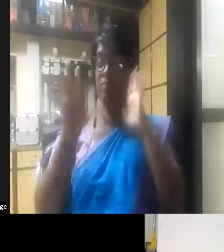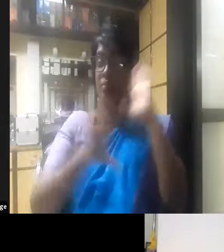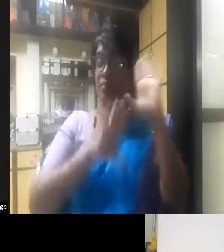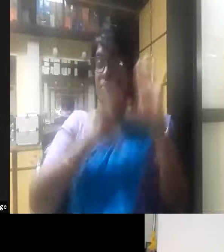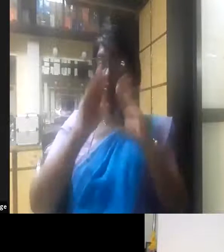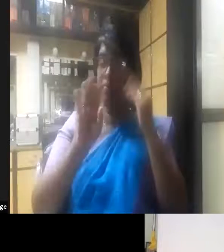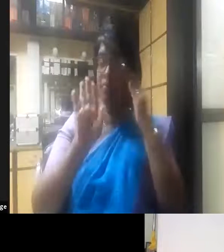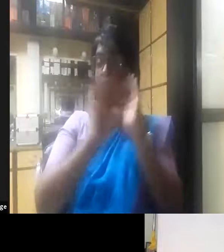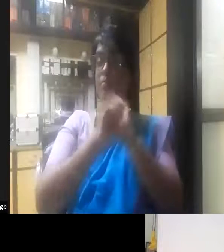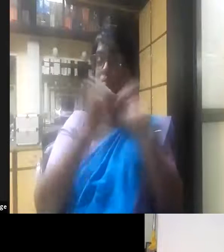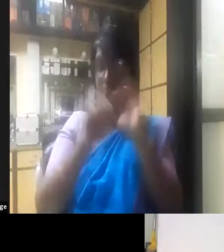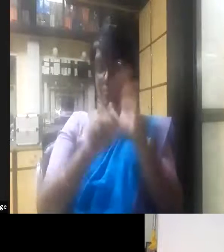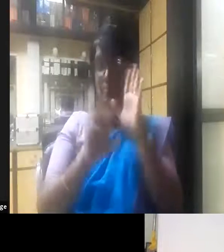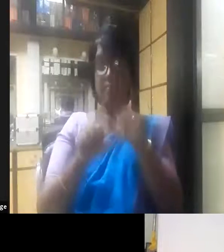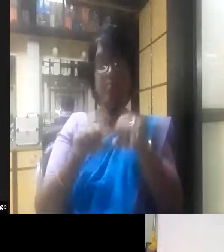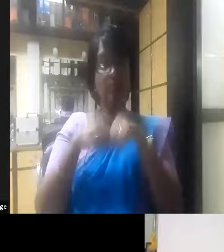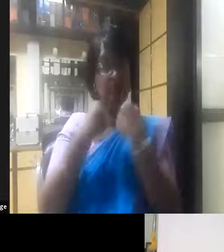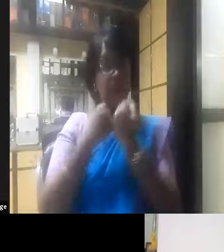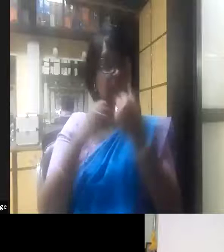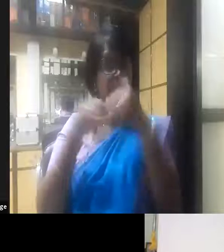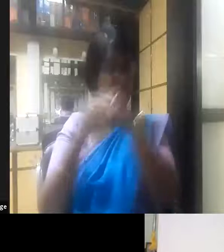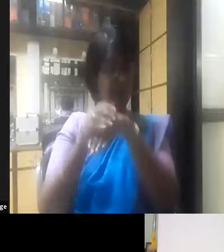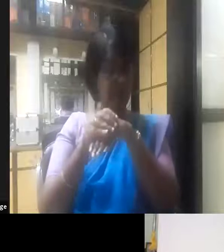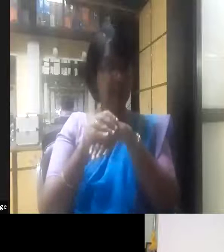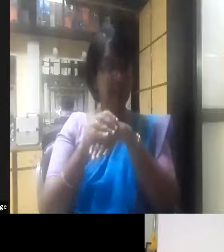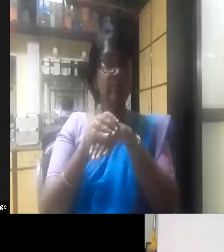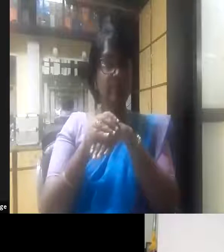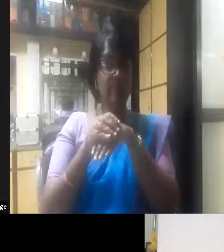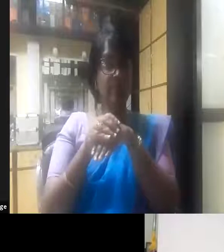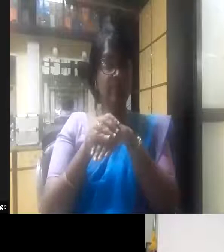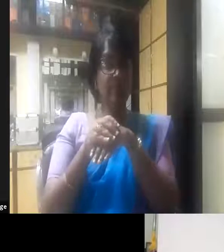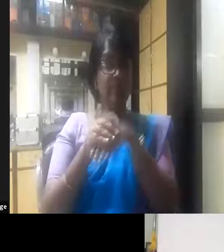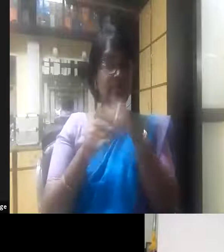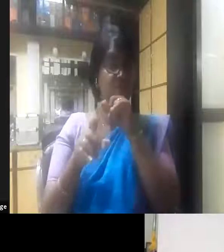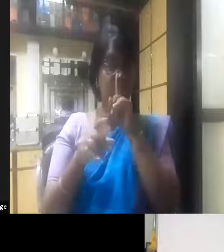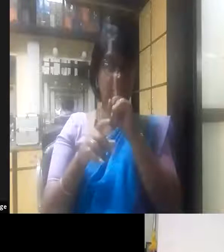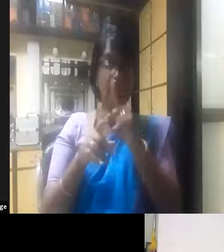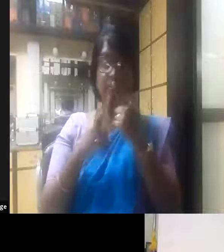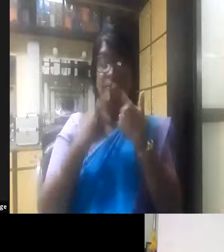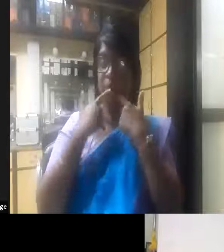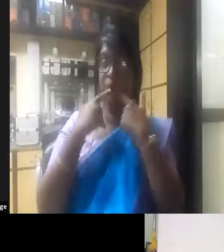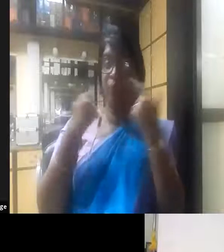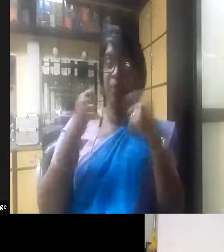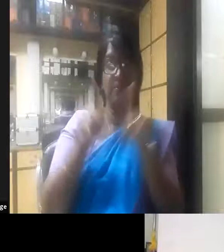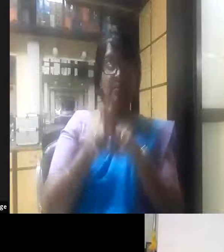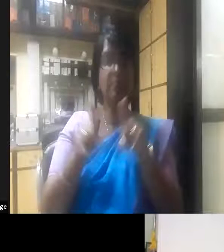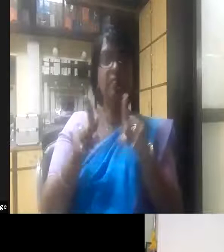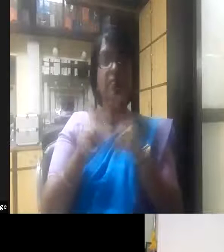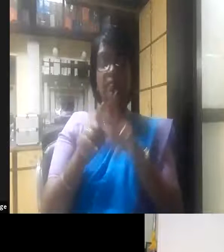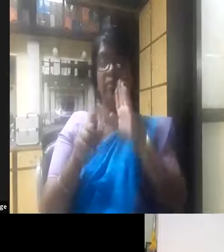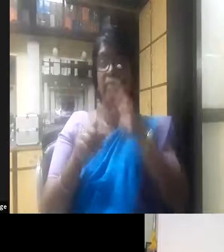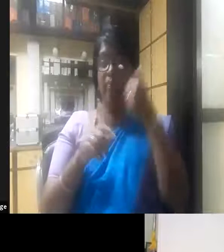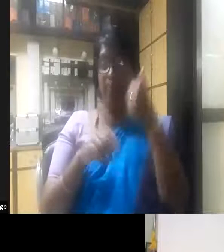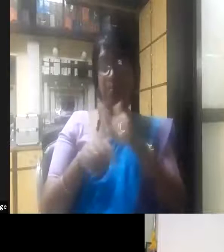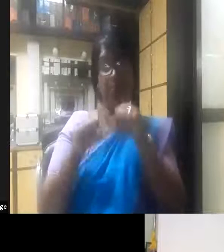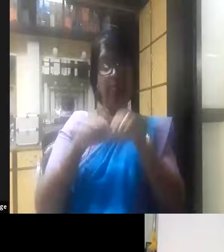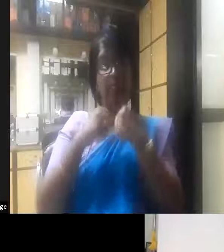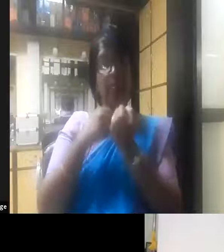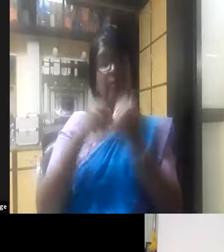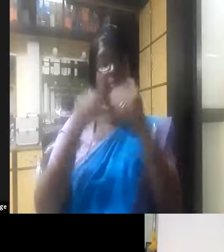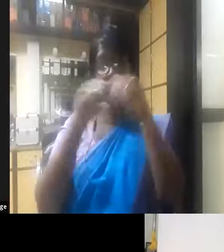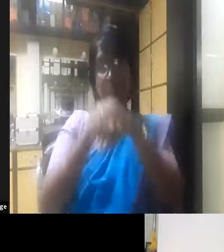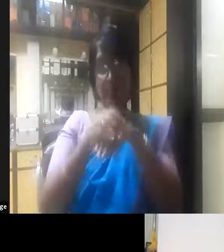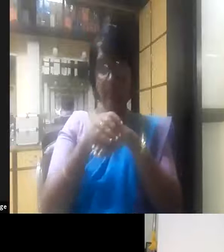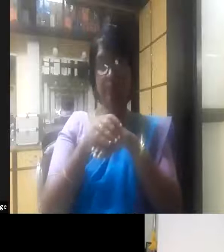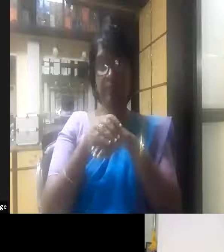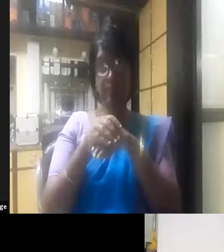of failing to meet these demands can be very high. And one more very interesting and a very important reason for this